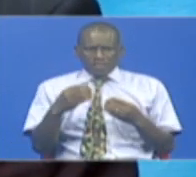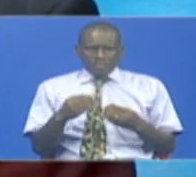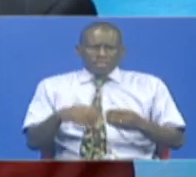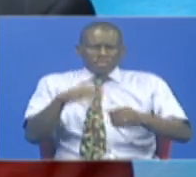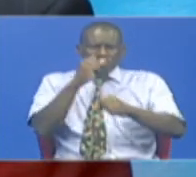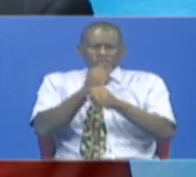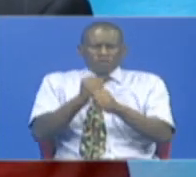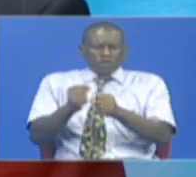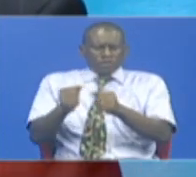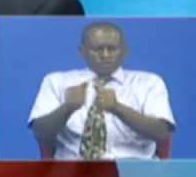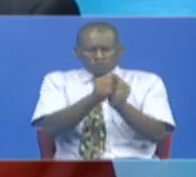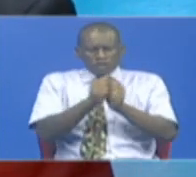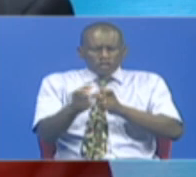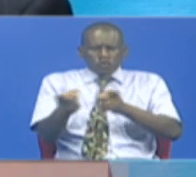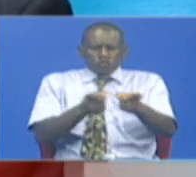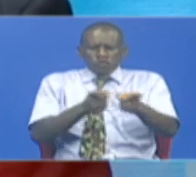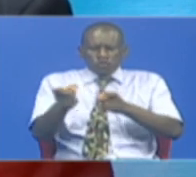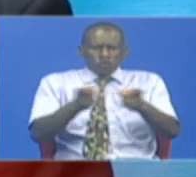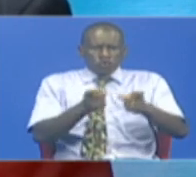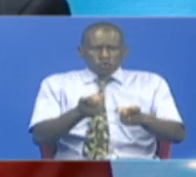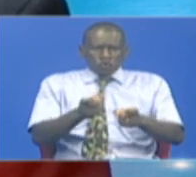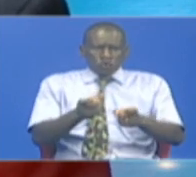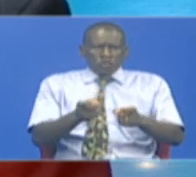to control the reported